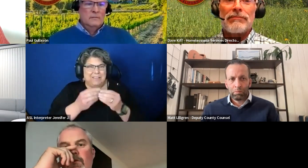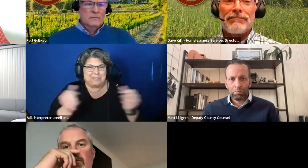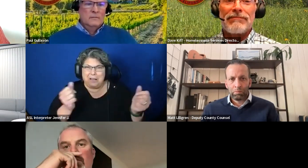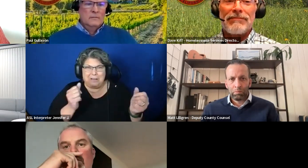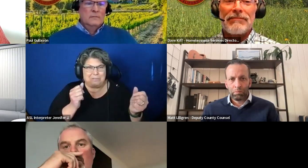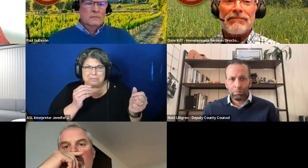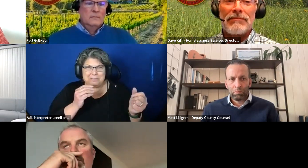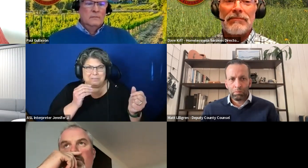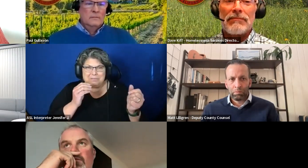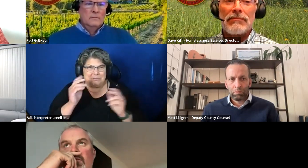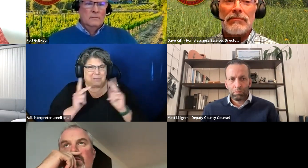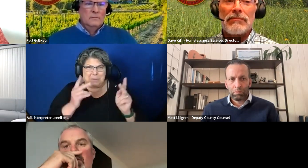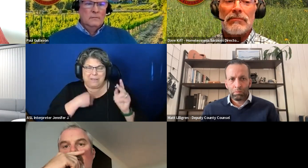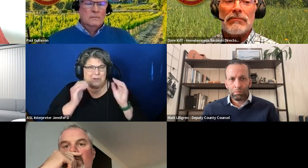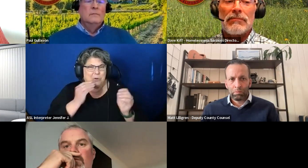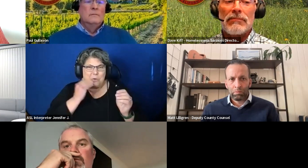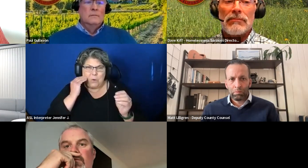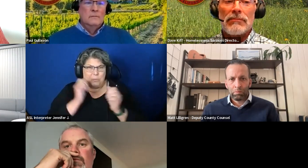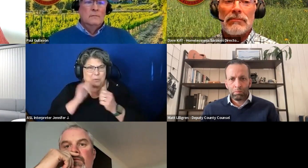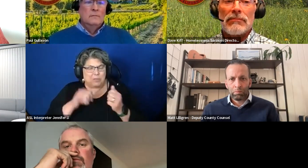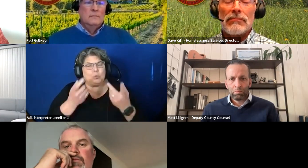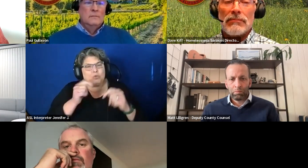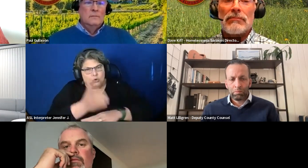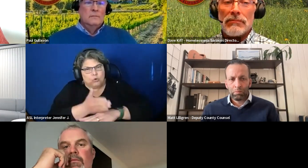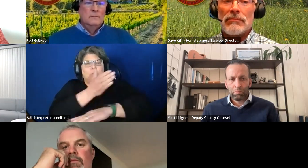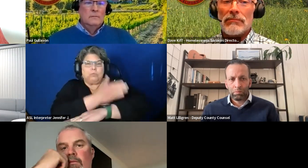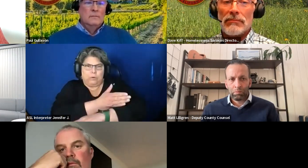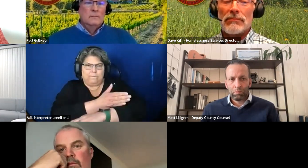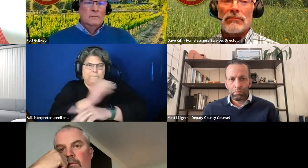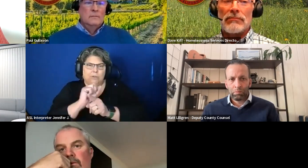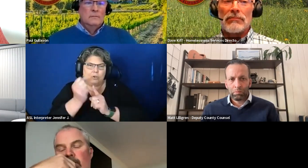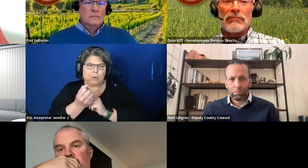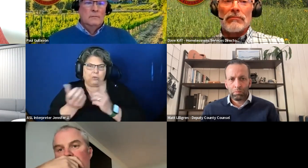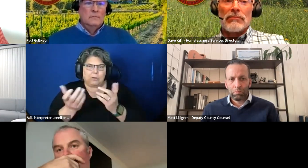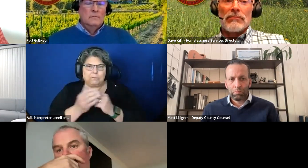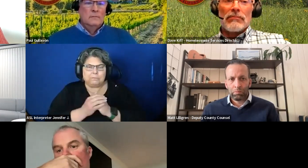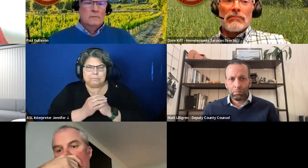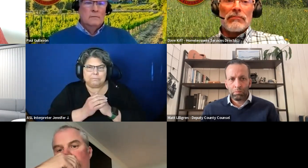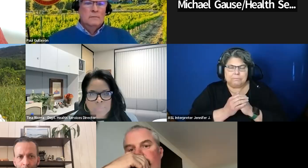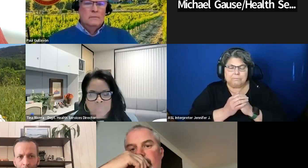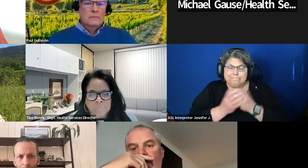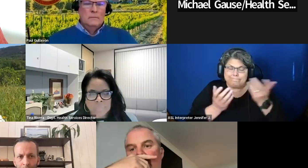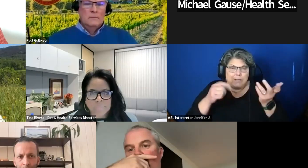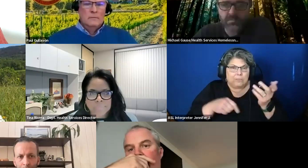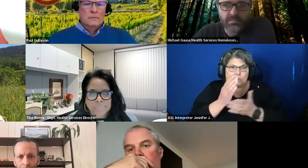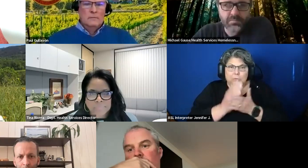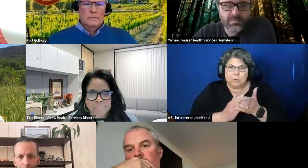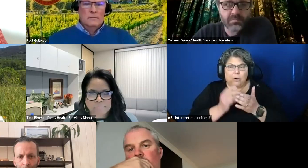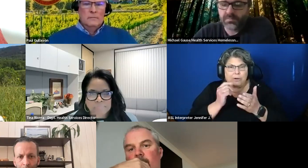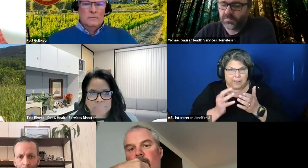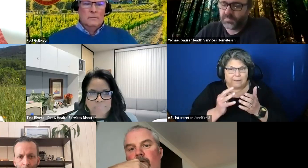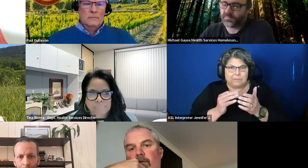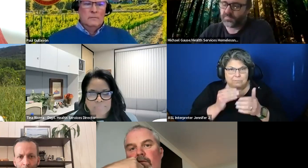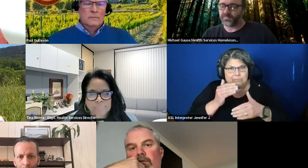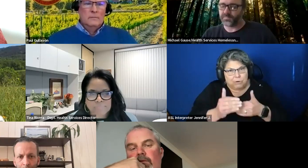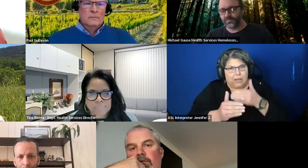this. We're improving the situation. And this is part of the journey that we